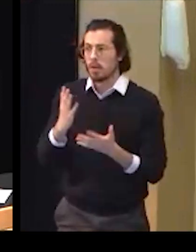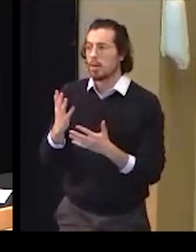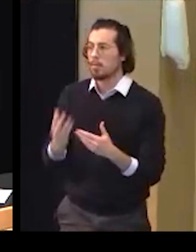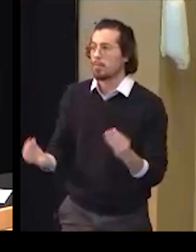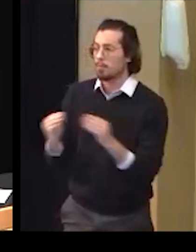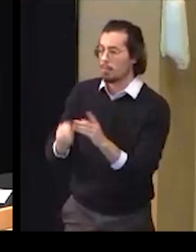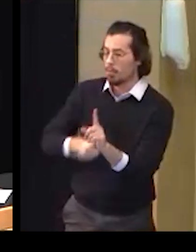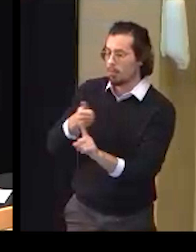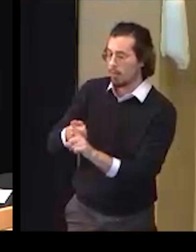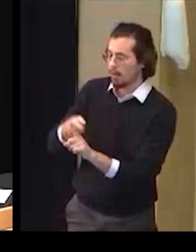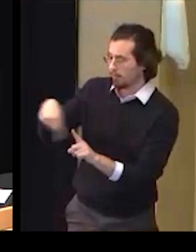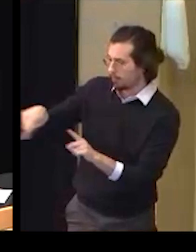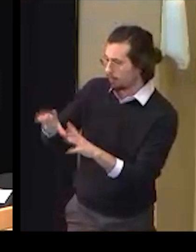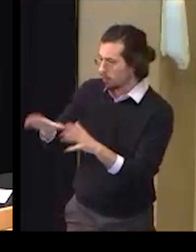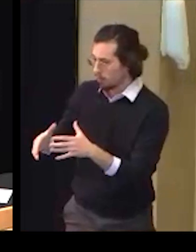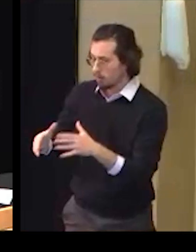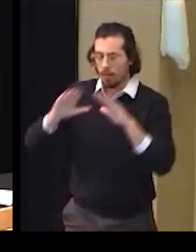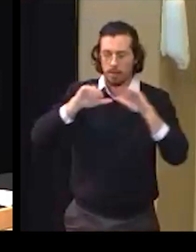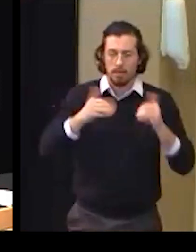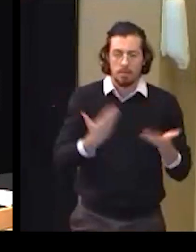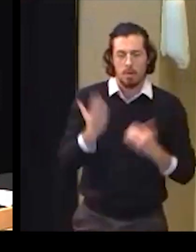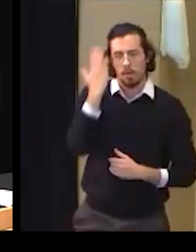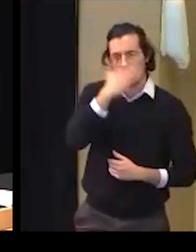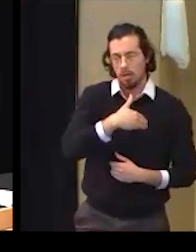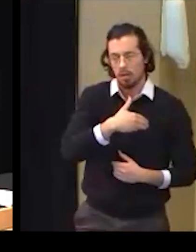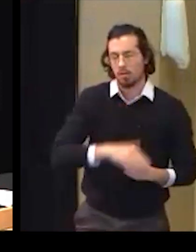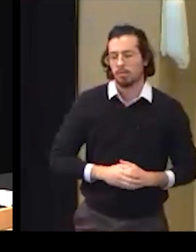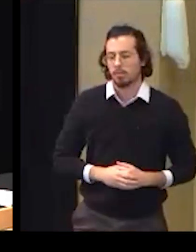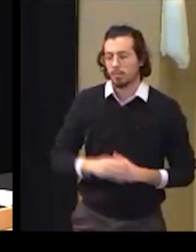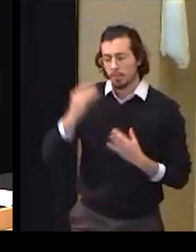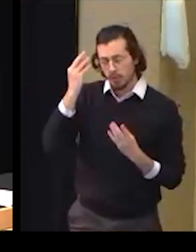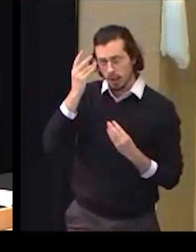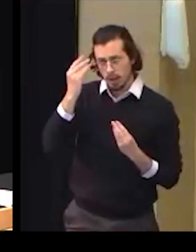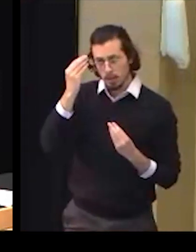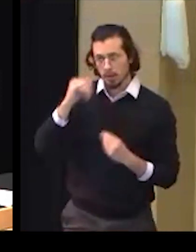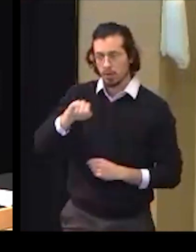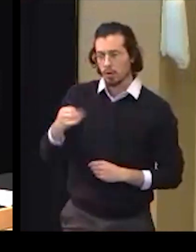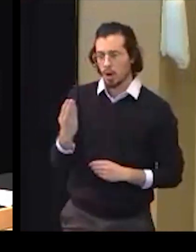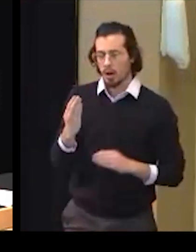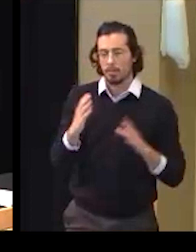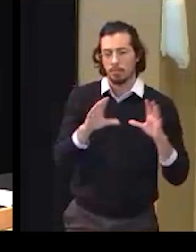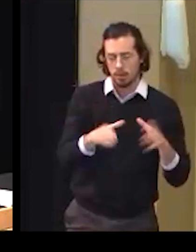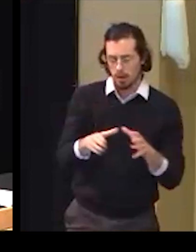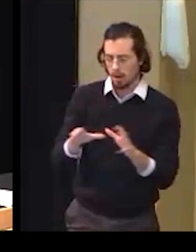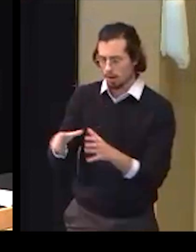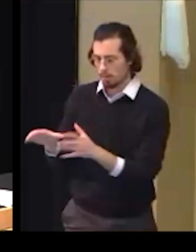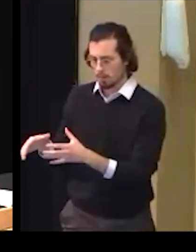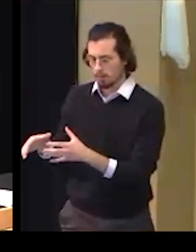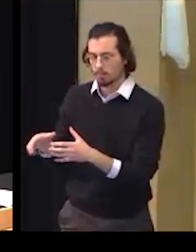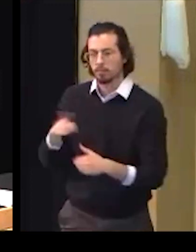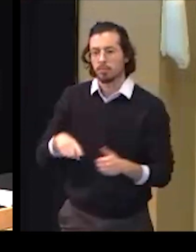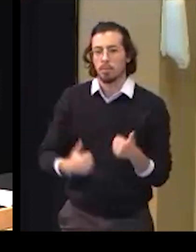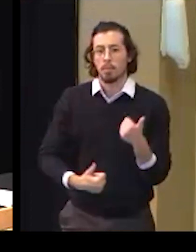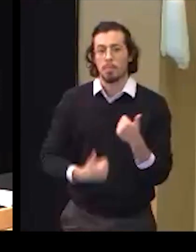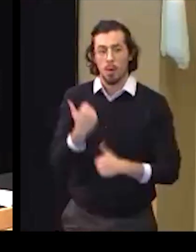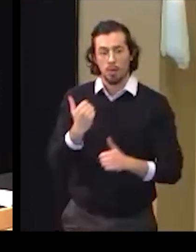up by the system. Think about job categories that are primarily fulfilled